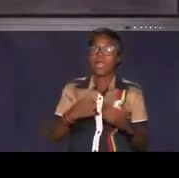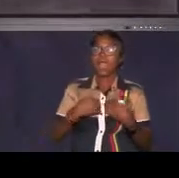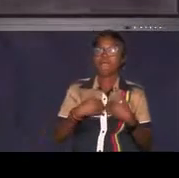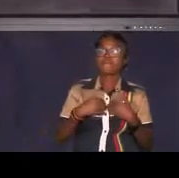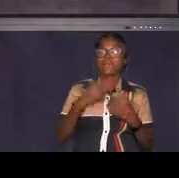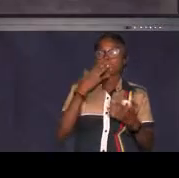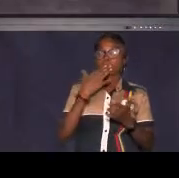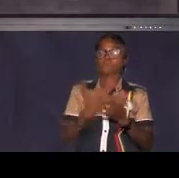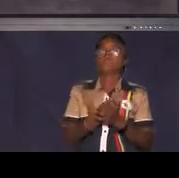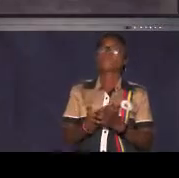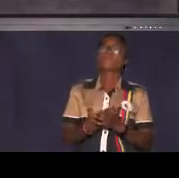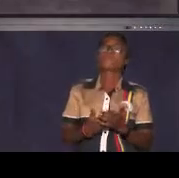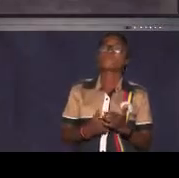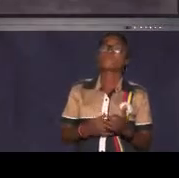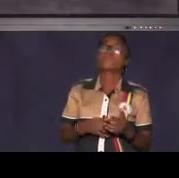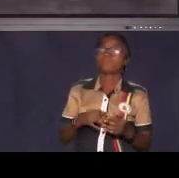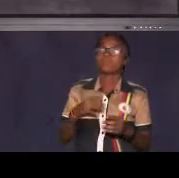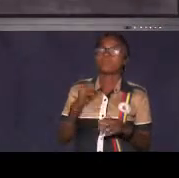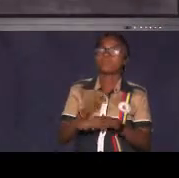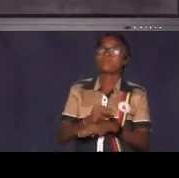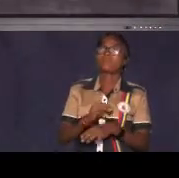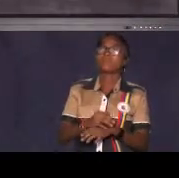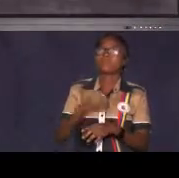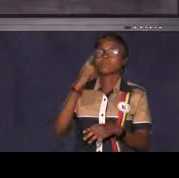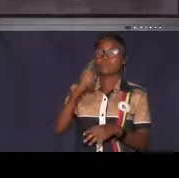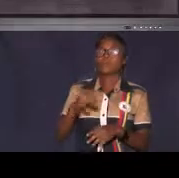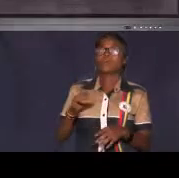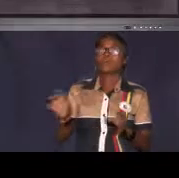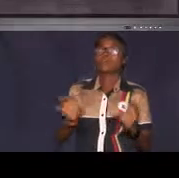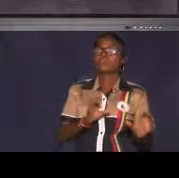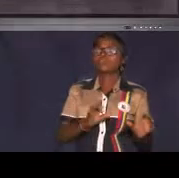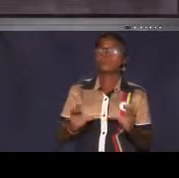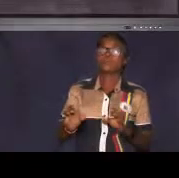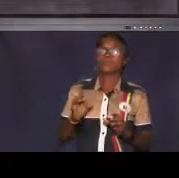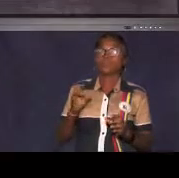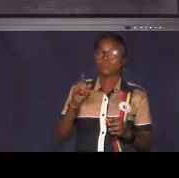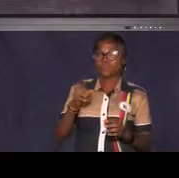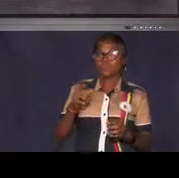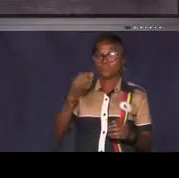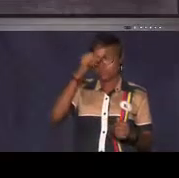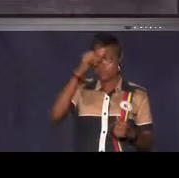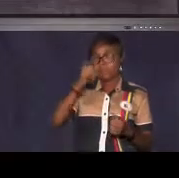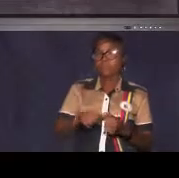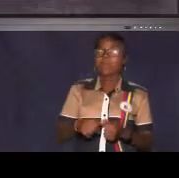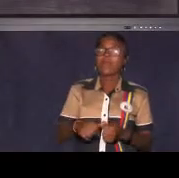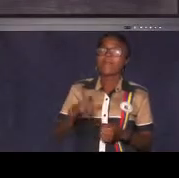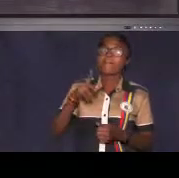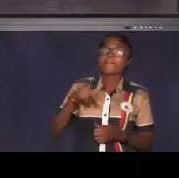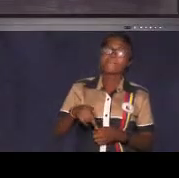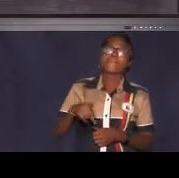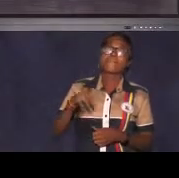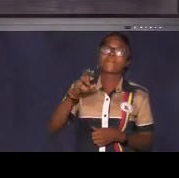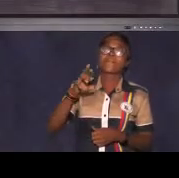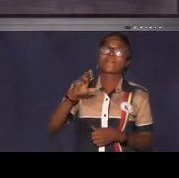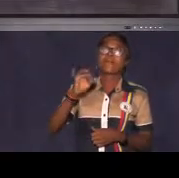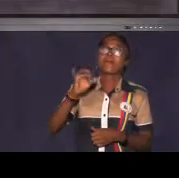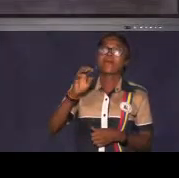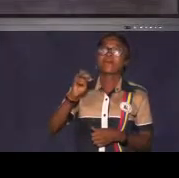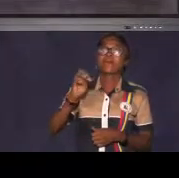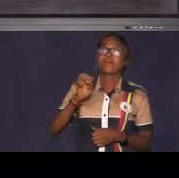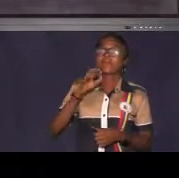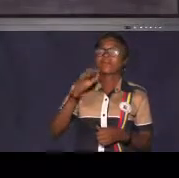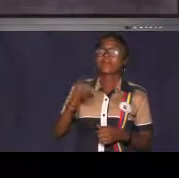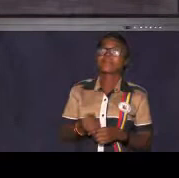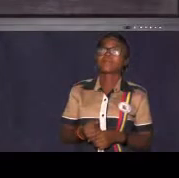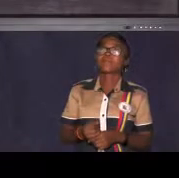you. We will leverage on something that we have done before. Do you remember prime factorization? Prime